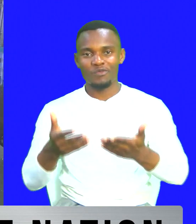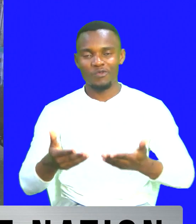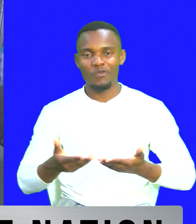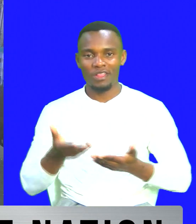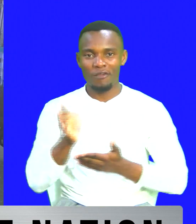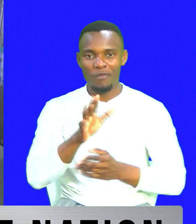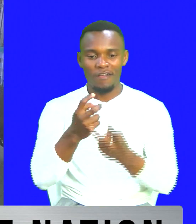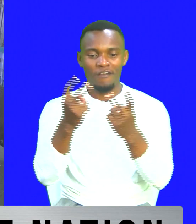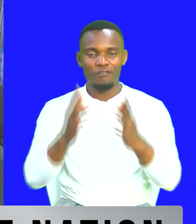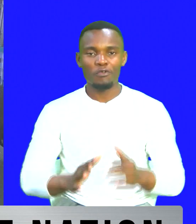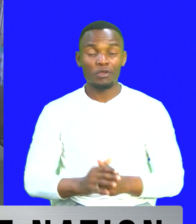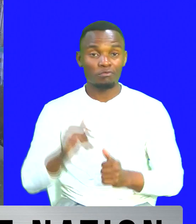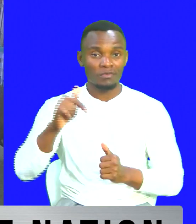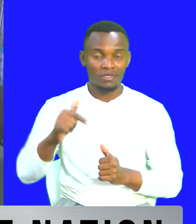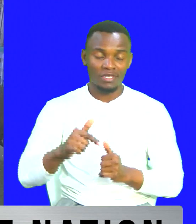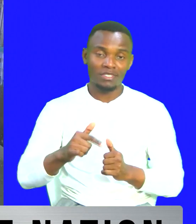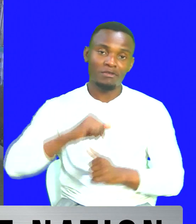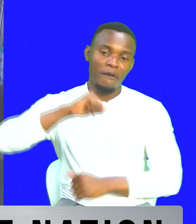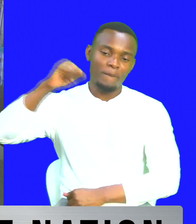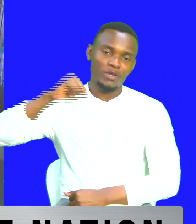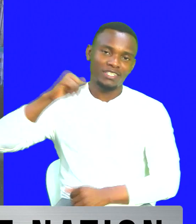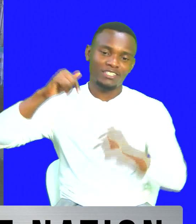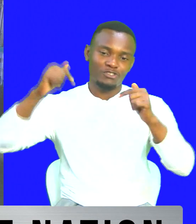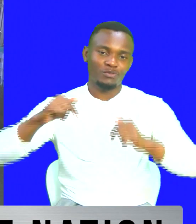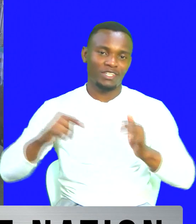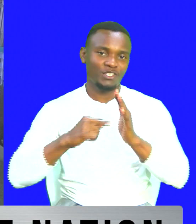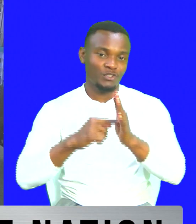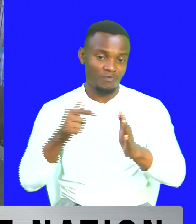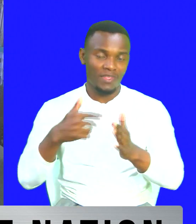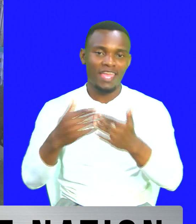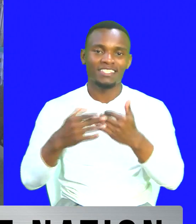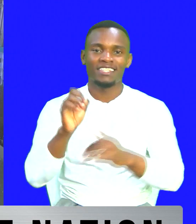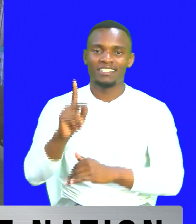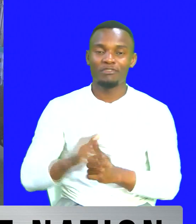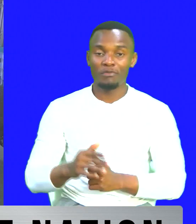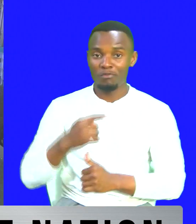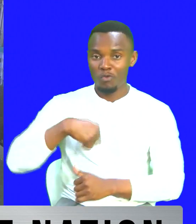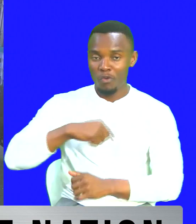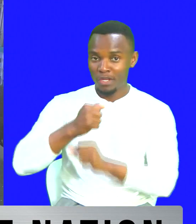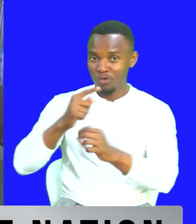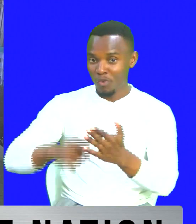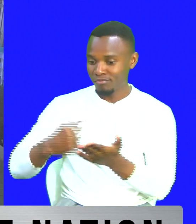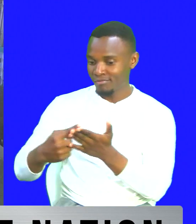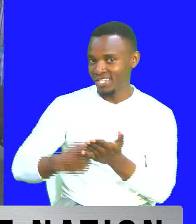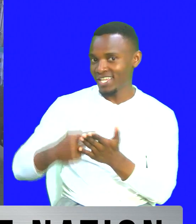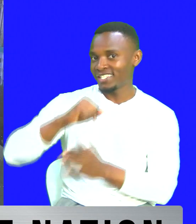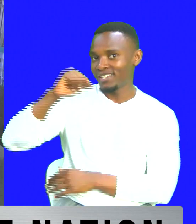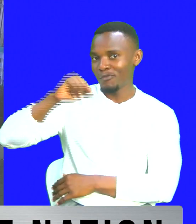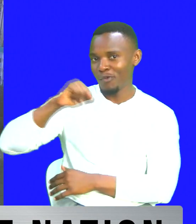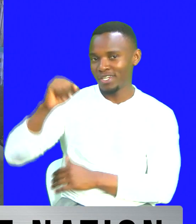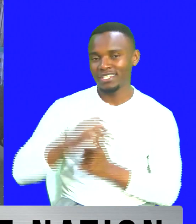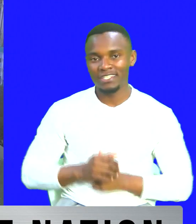welcome back viewers. This is Politics Today, hapa Science TV. Hapa tunachapa siasa. Our sign